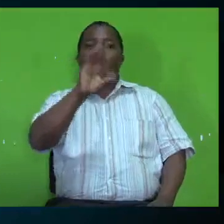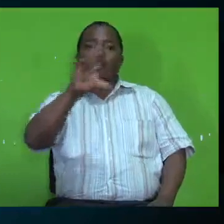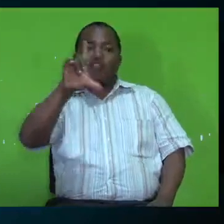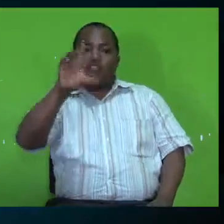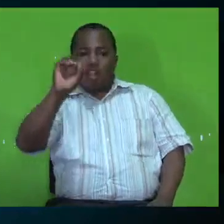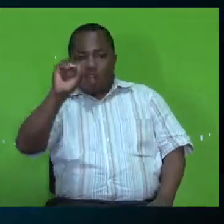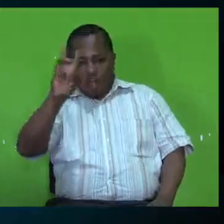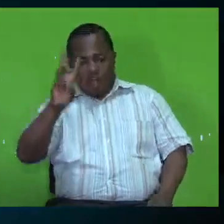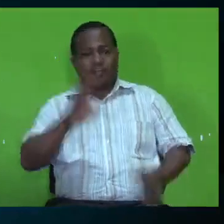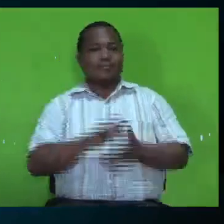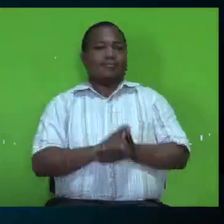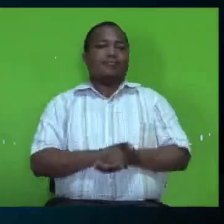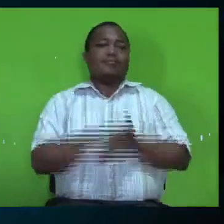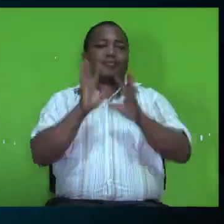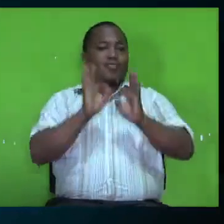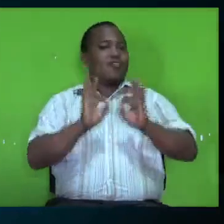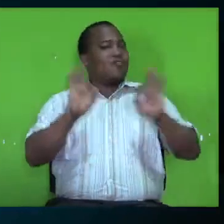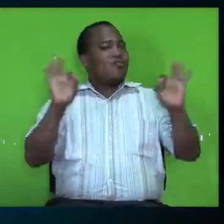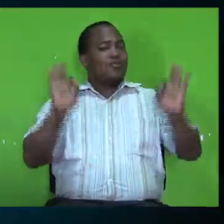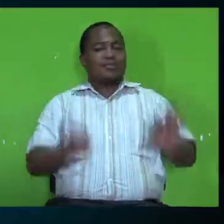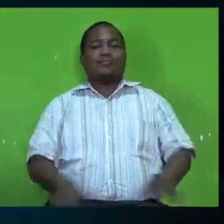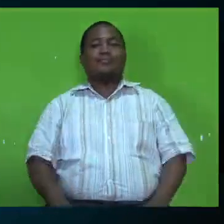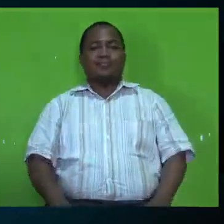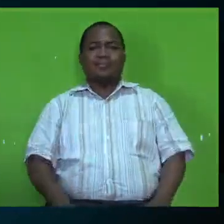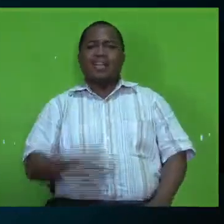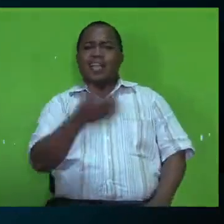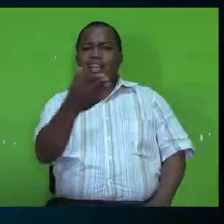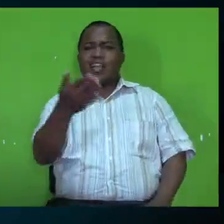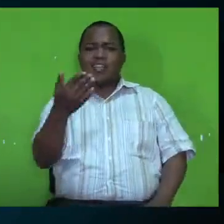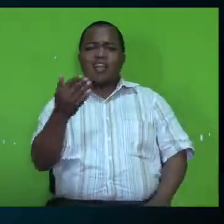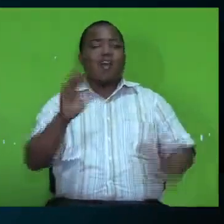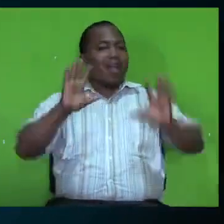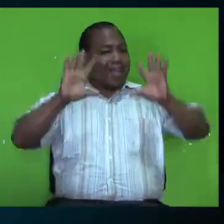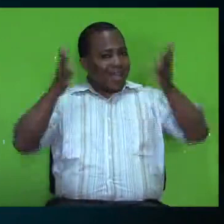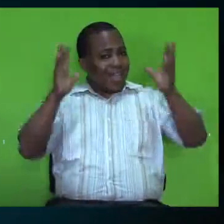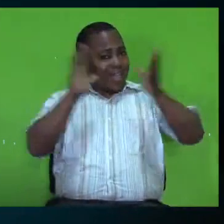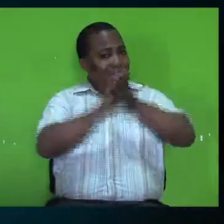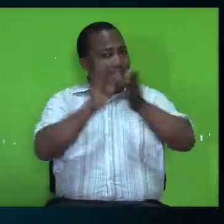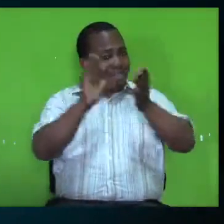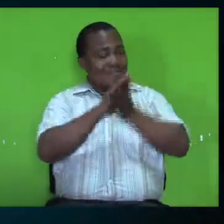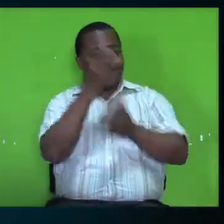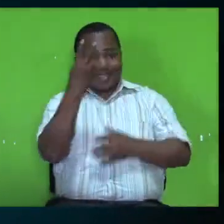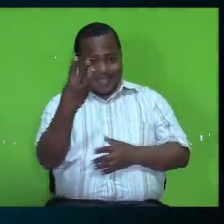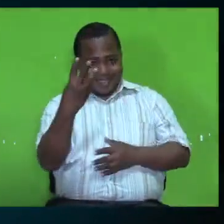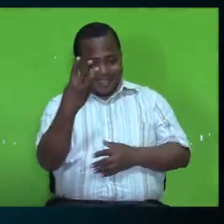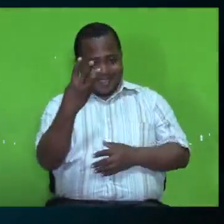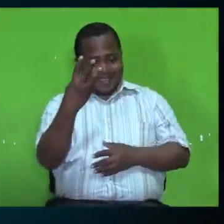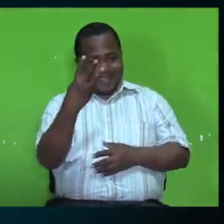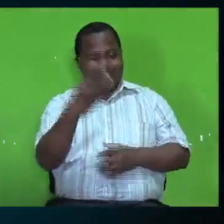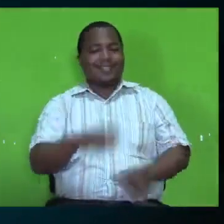flow. Very good, my dears. Can we clap 3 for Asma, please?